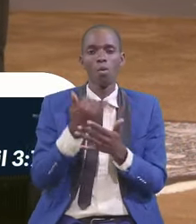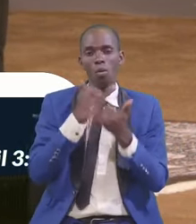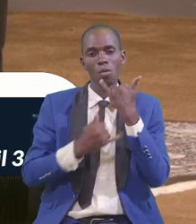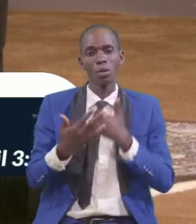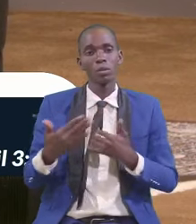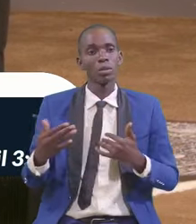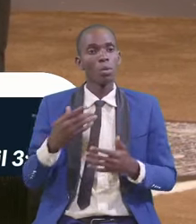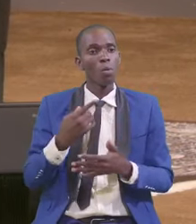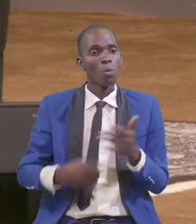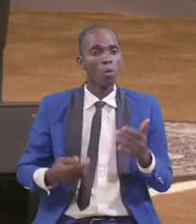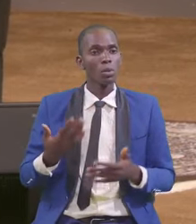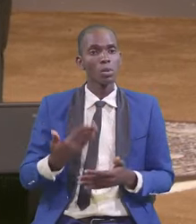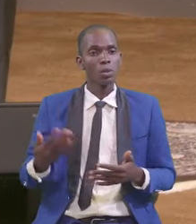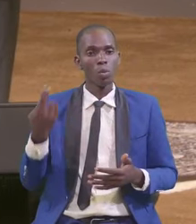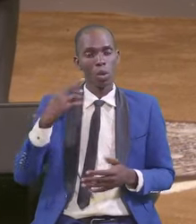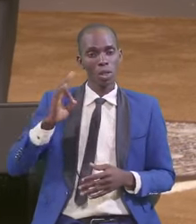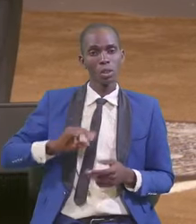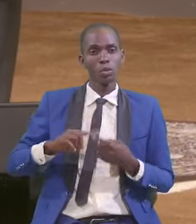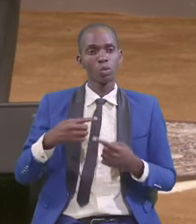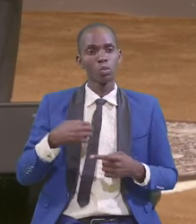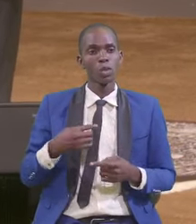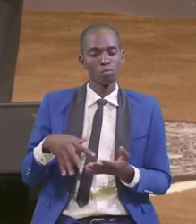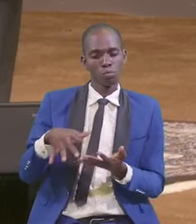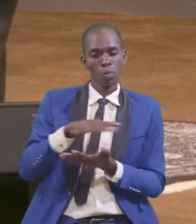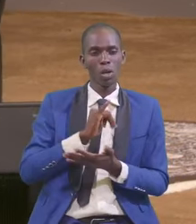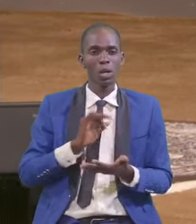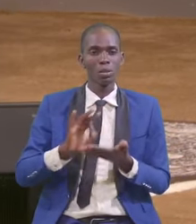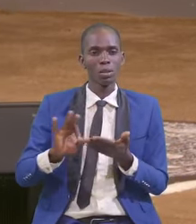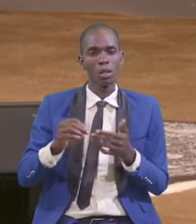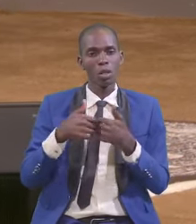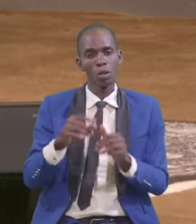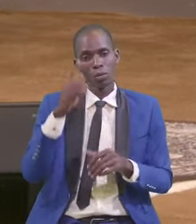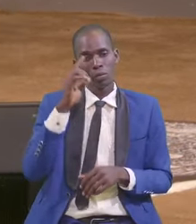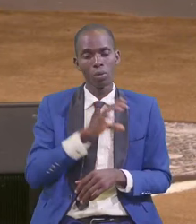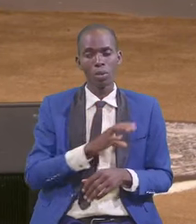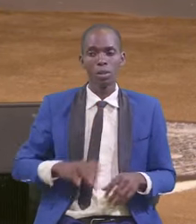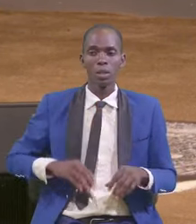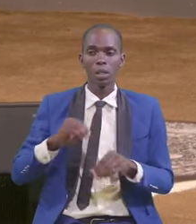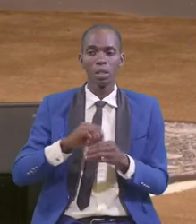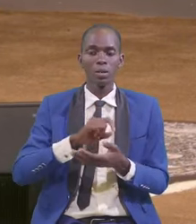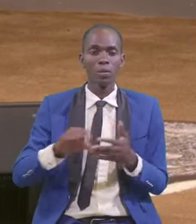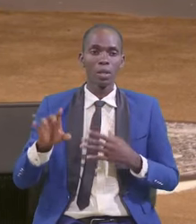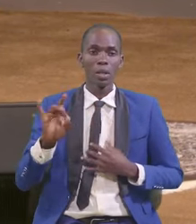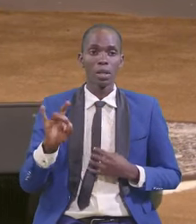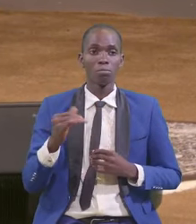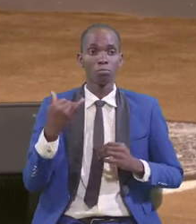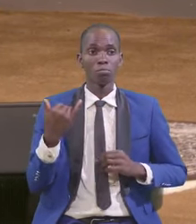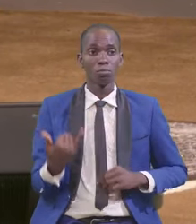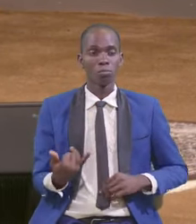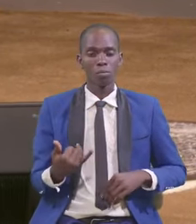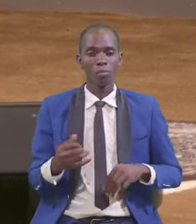those I counted L for Christ look at verse 8 in verse 8 yeah